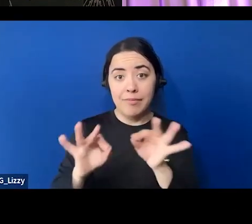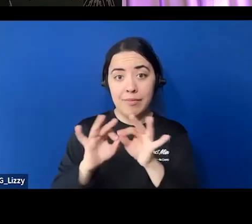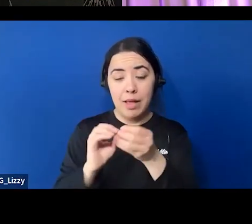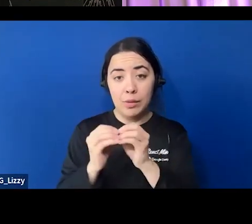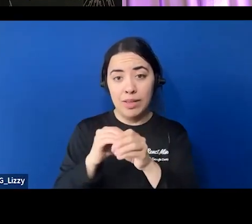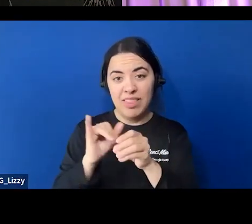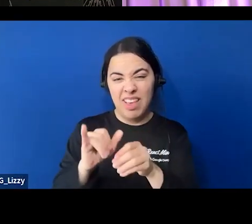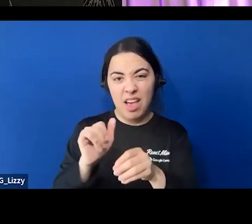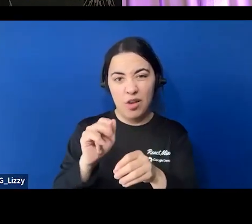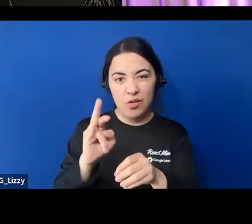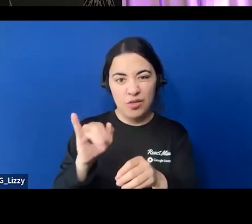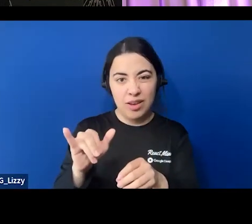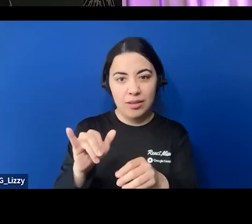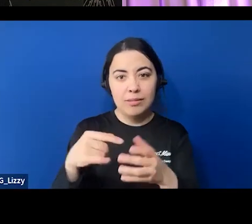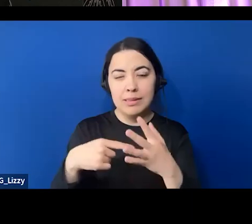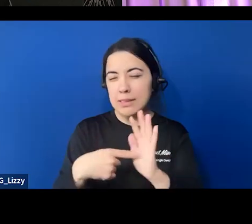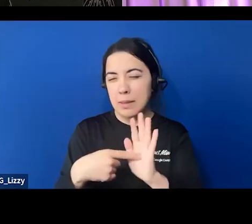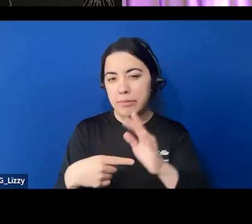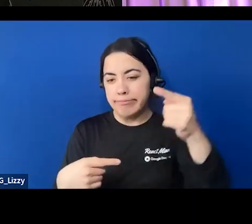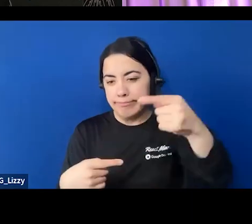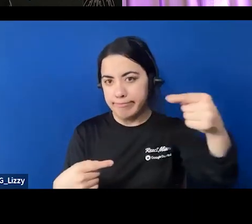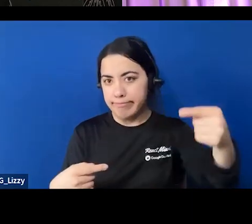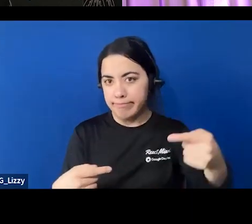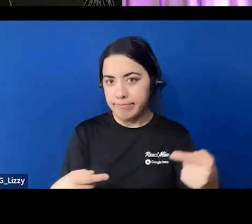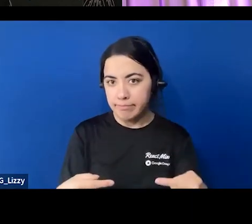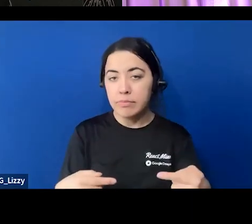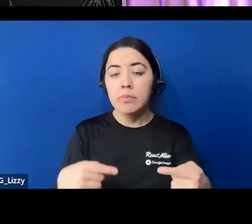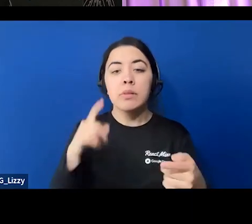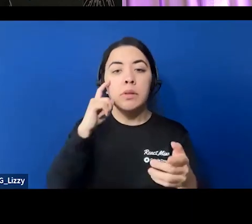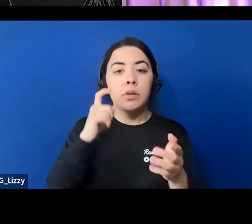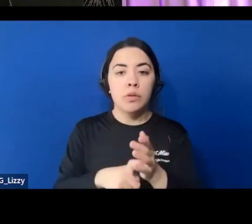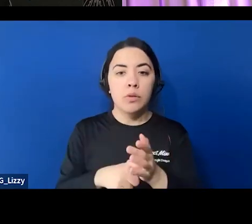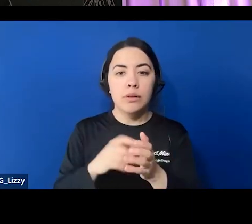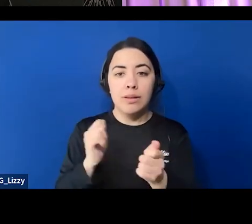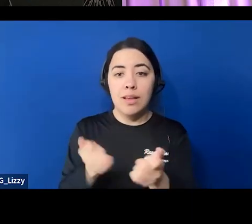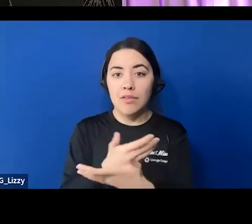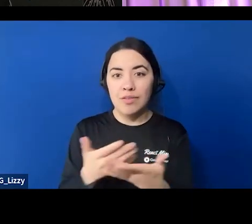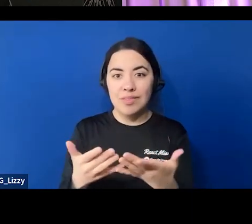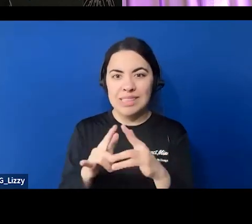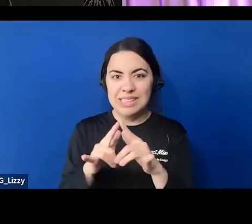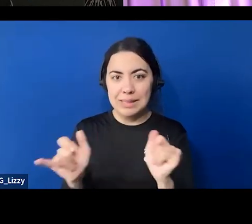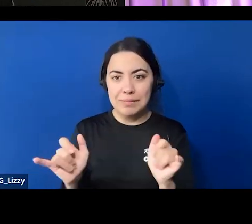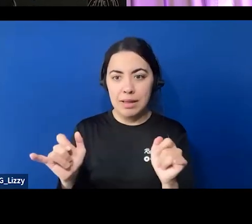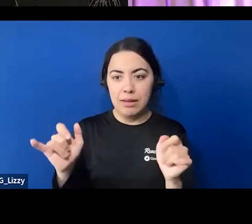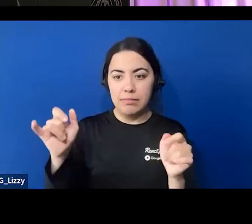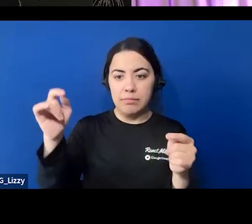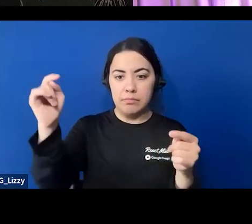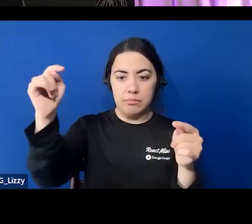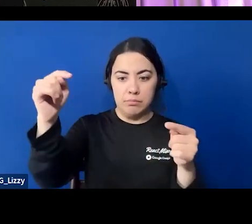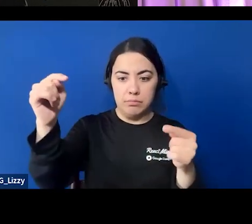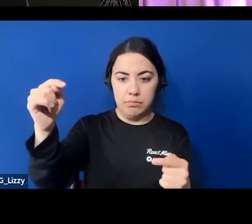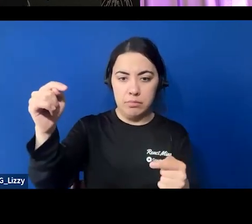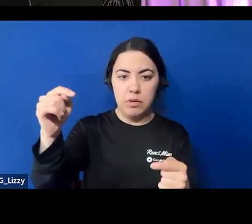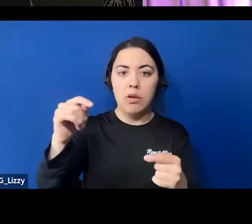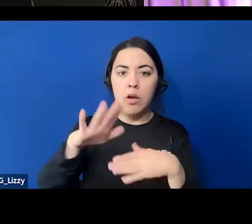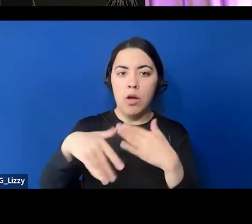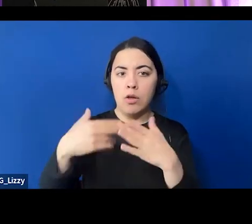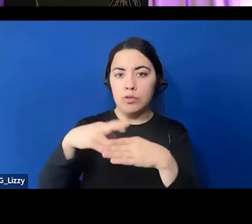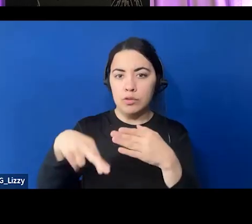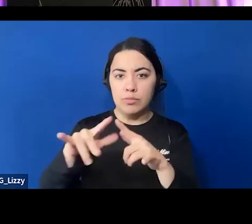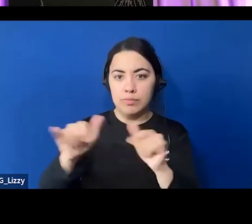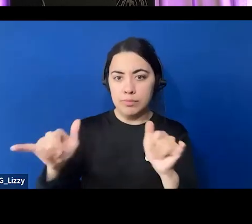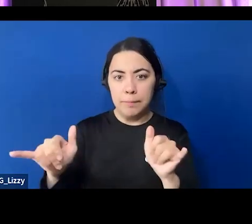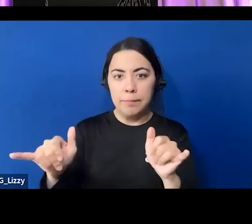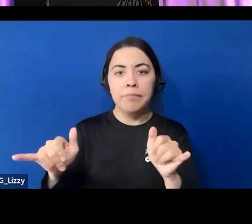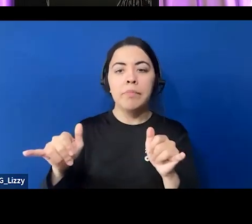like find, right? Just for an example, then you can watch the result of all of these on the screen at the same time. So they're all live. And now that